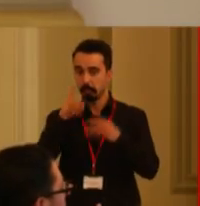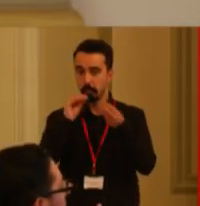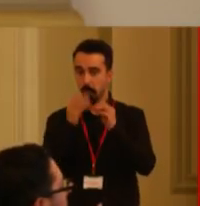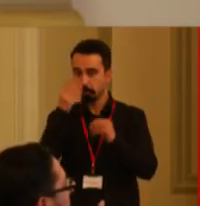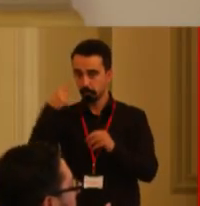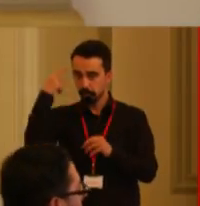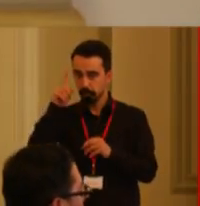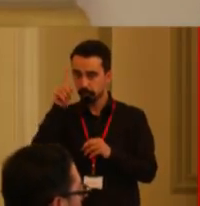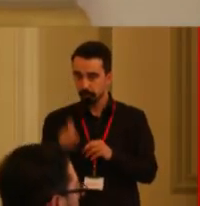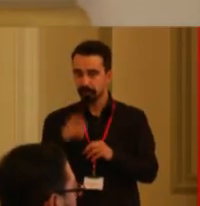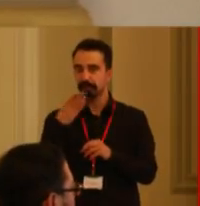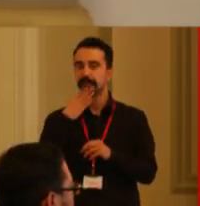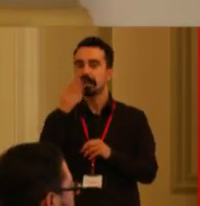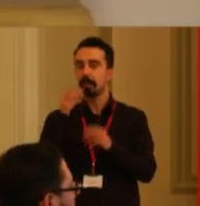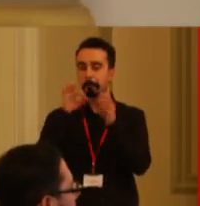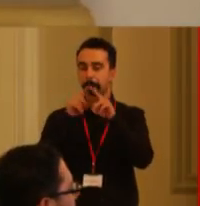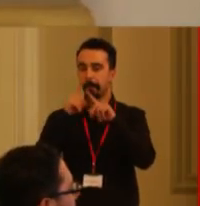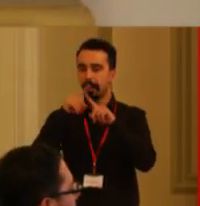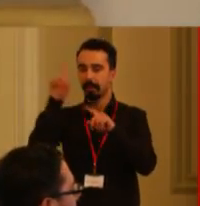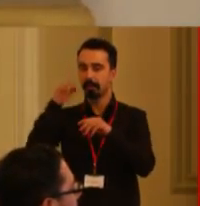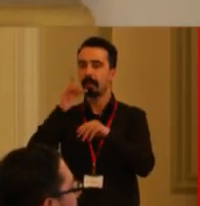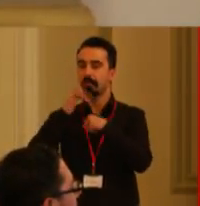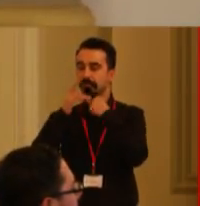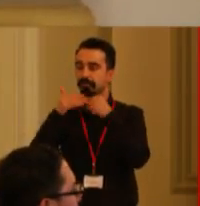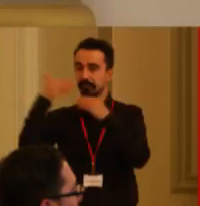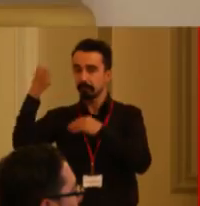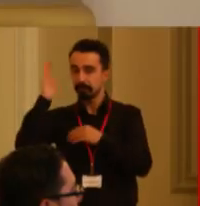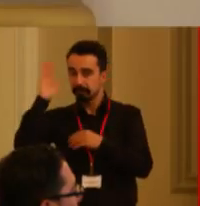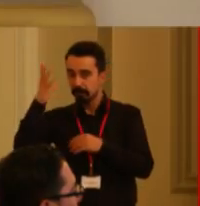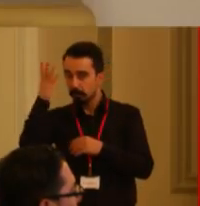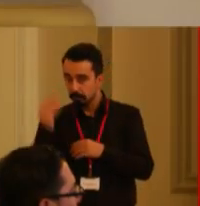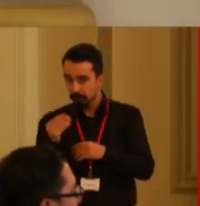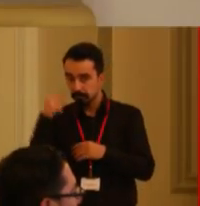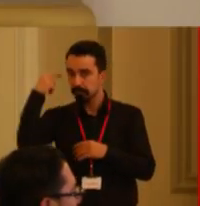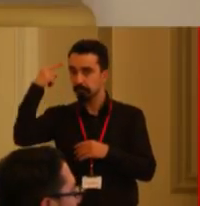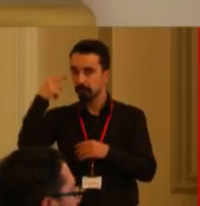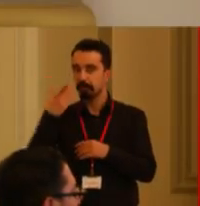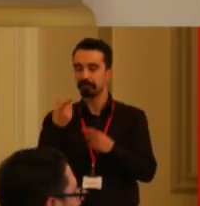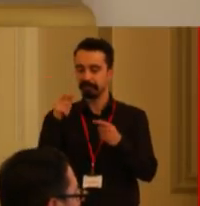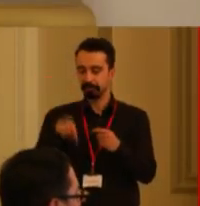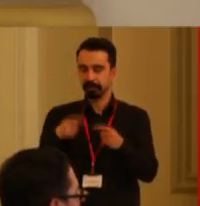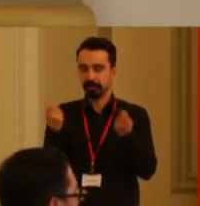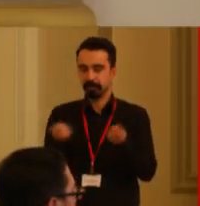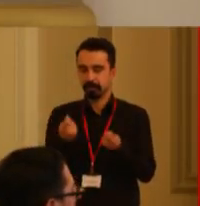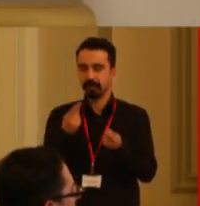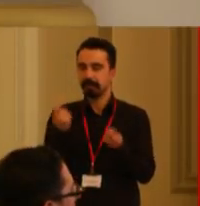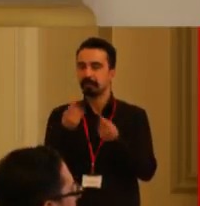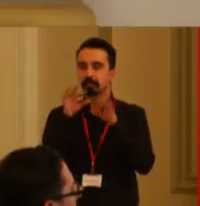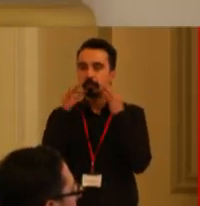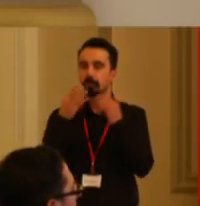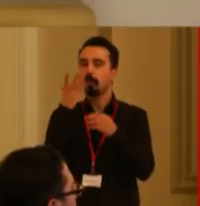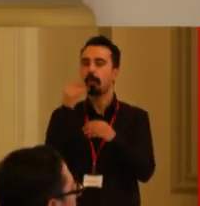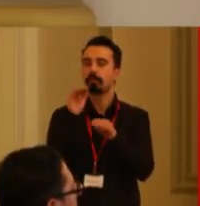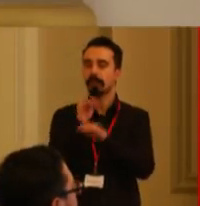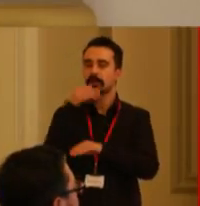that this is a barrier for recruiting young talent? Or are we going to end up with a brain drain? Or